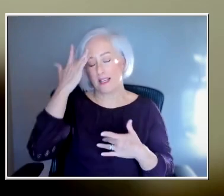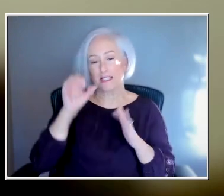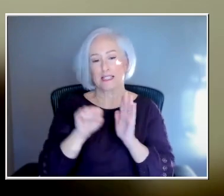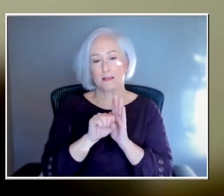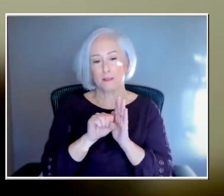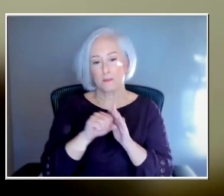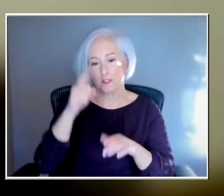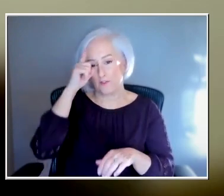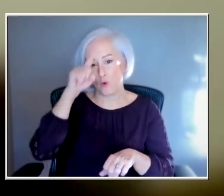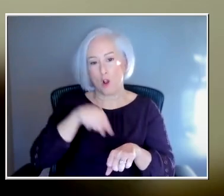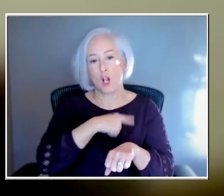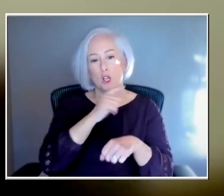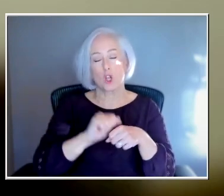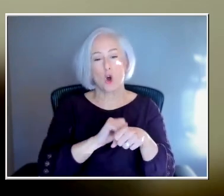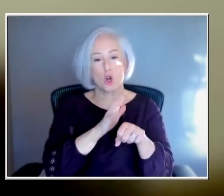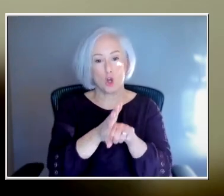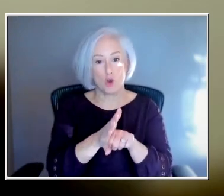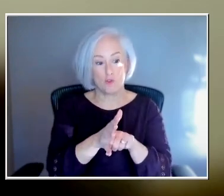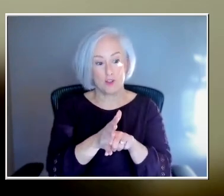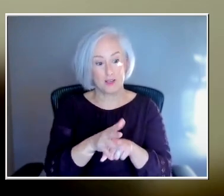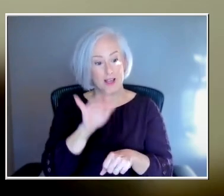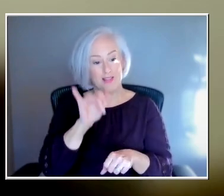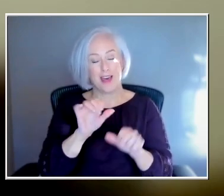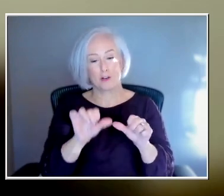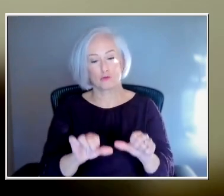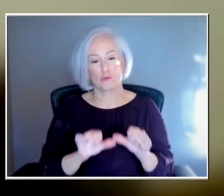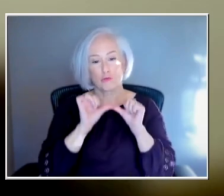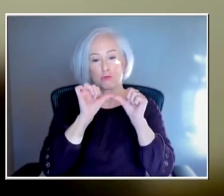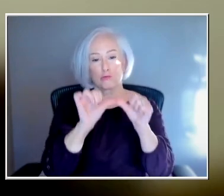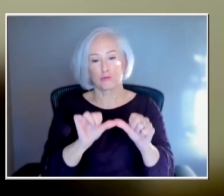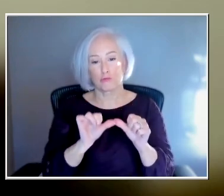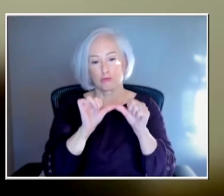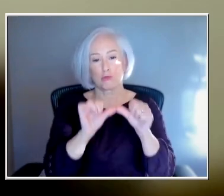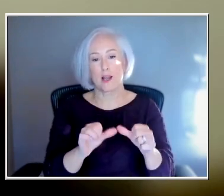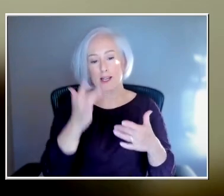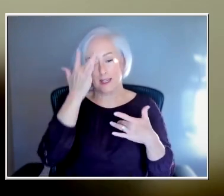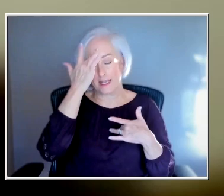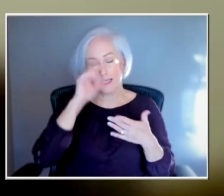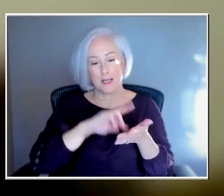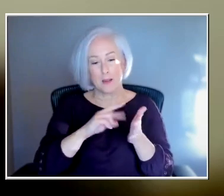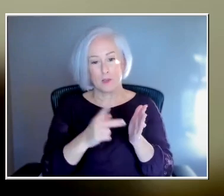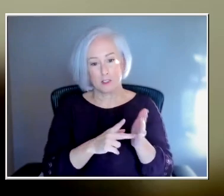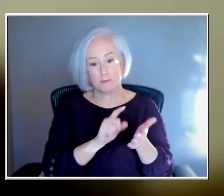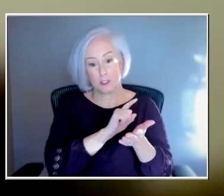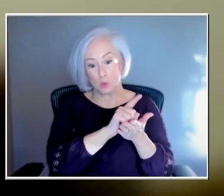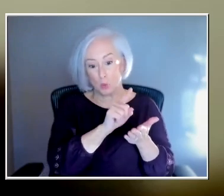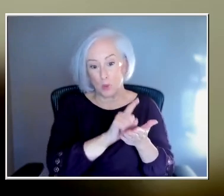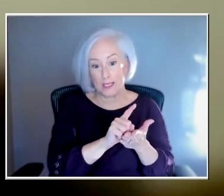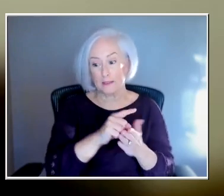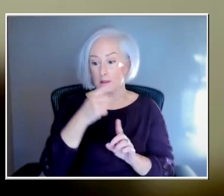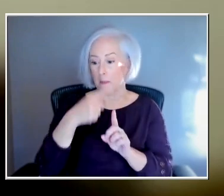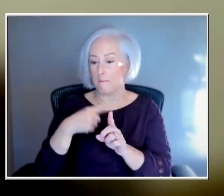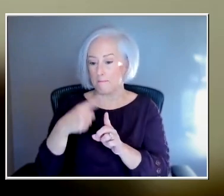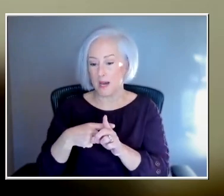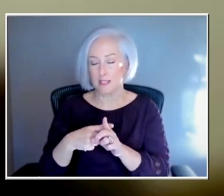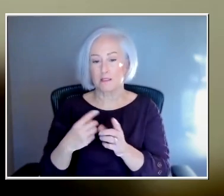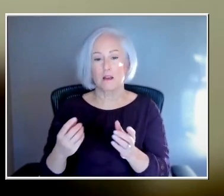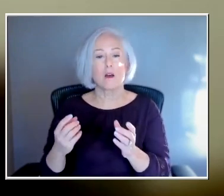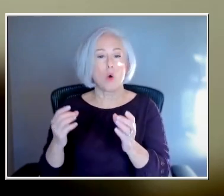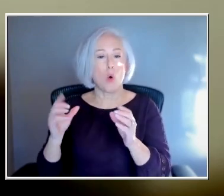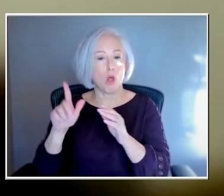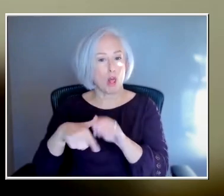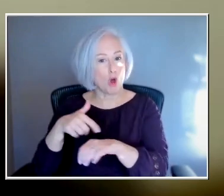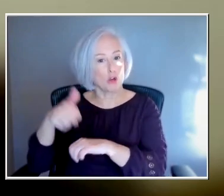chronic issue. It can last weeks or months or longer. And remember, for long COVID, you really need to be diagnosed when you